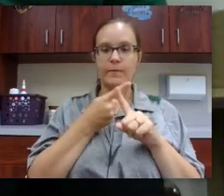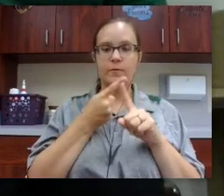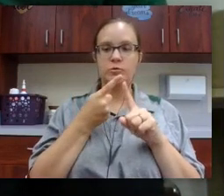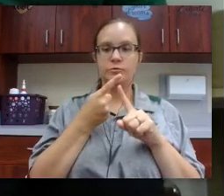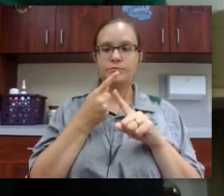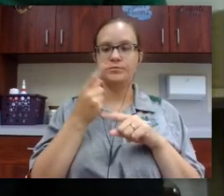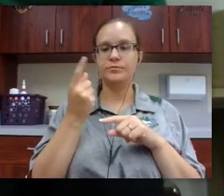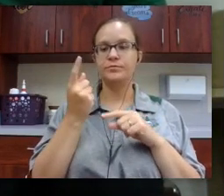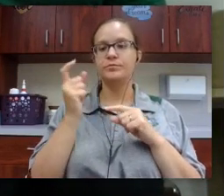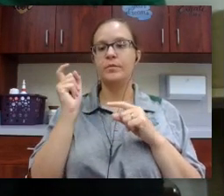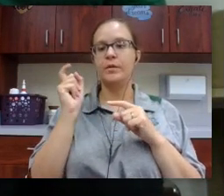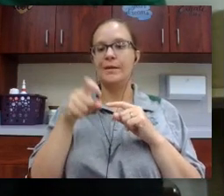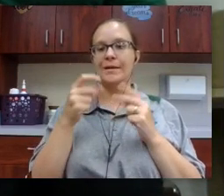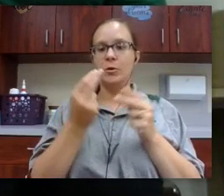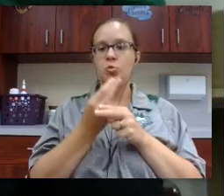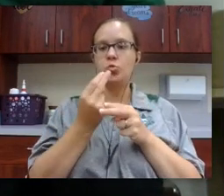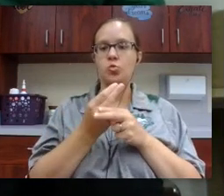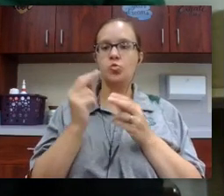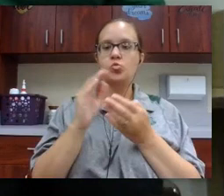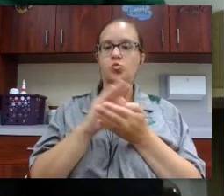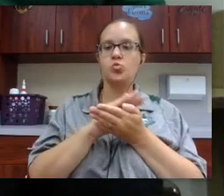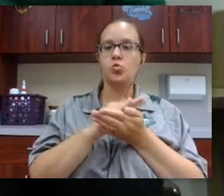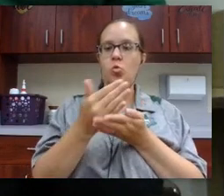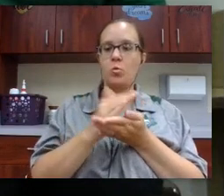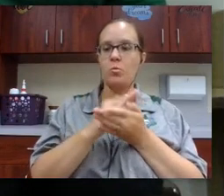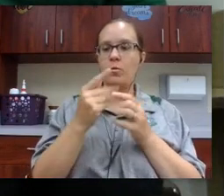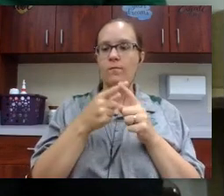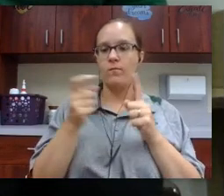be on your district Chromebook.